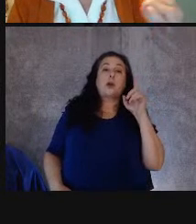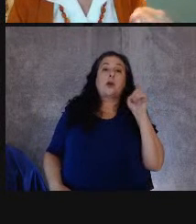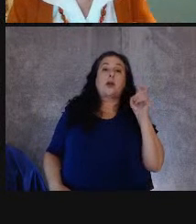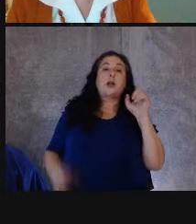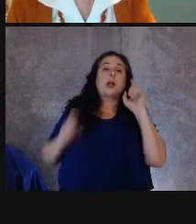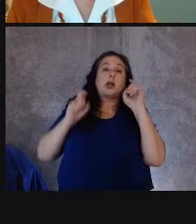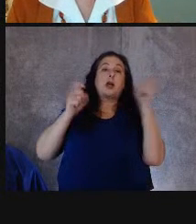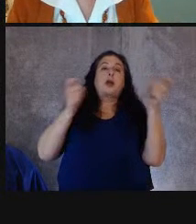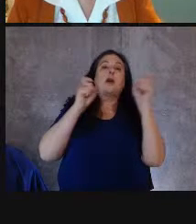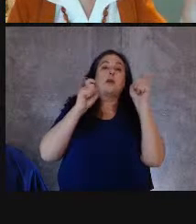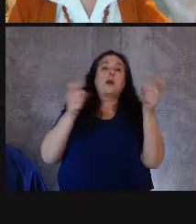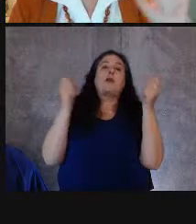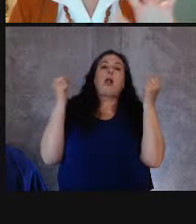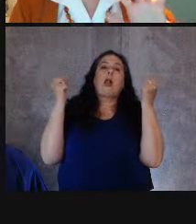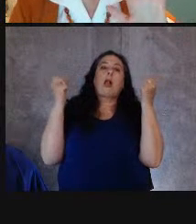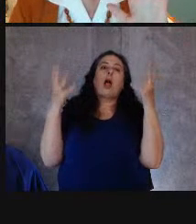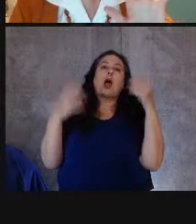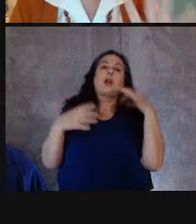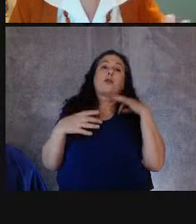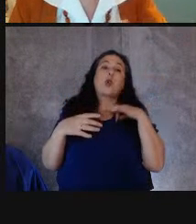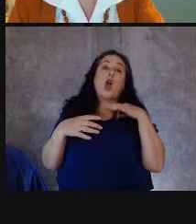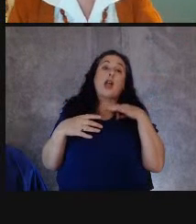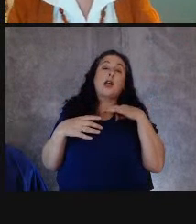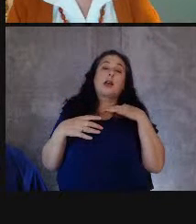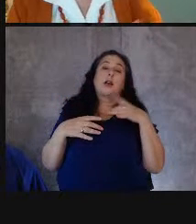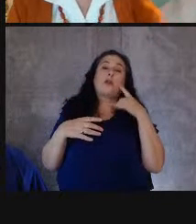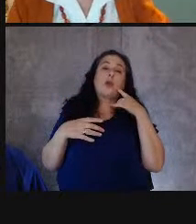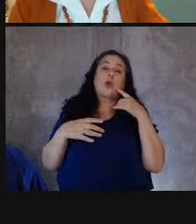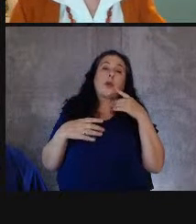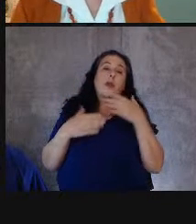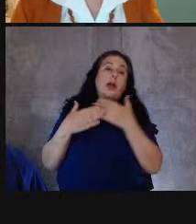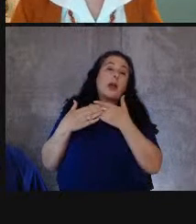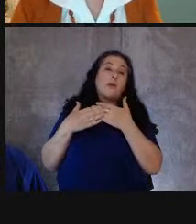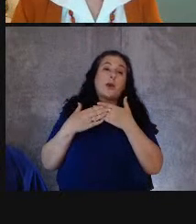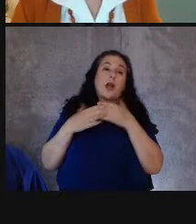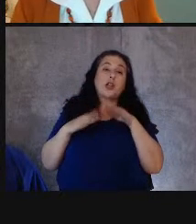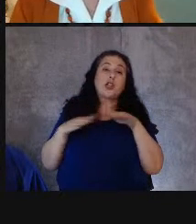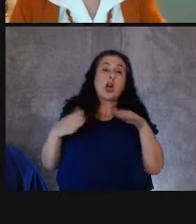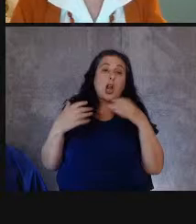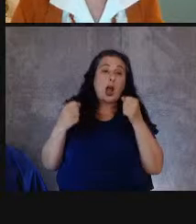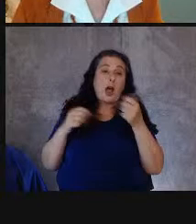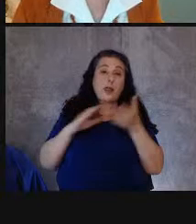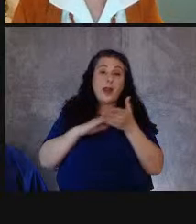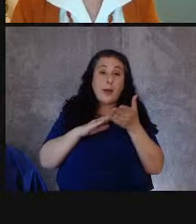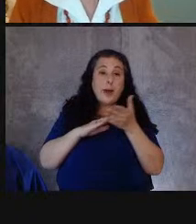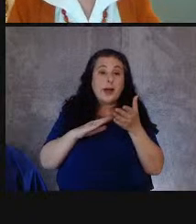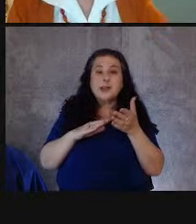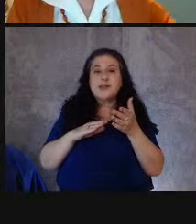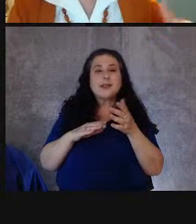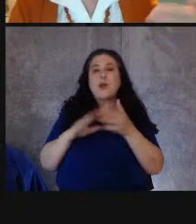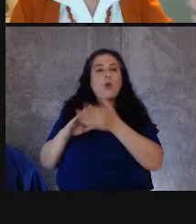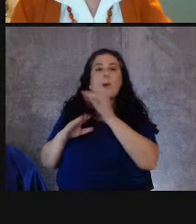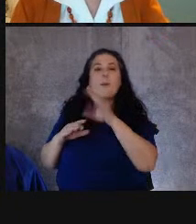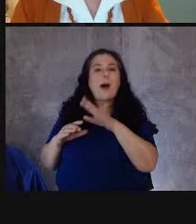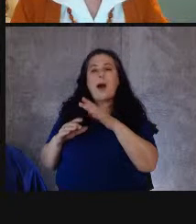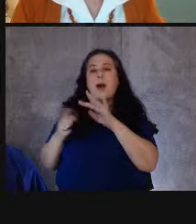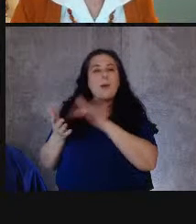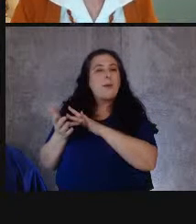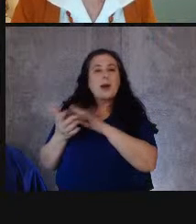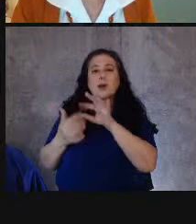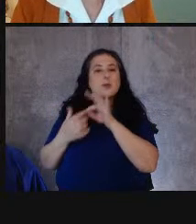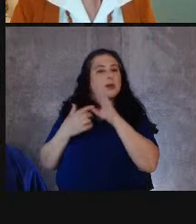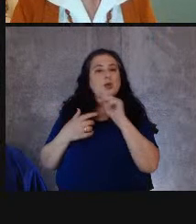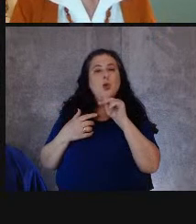lot of credit to these infant and child health campaigns, which were largely run not by medical specialists, again, primarily